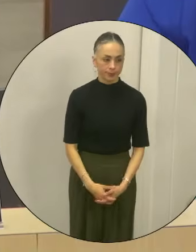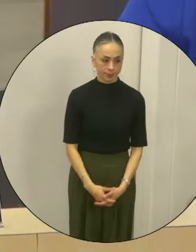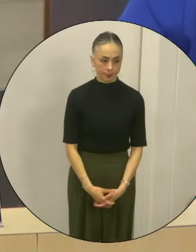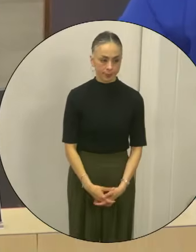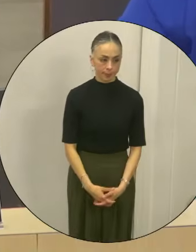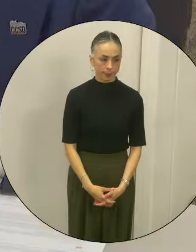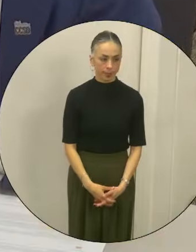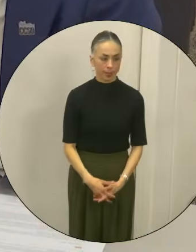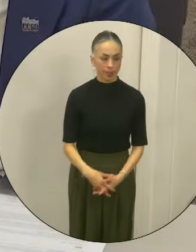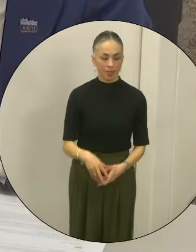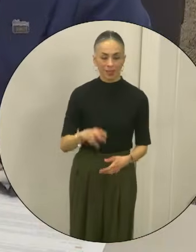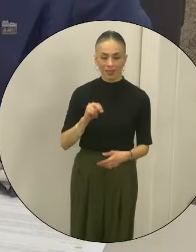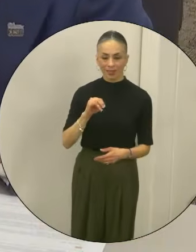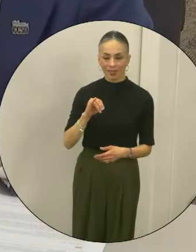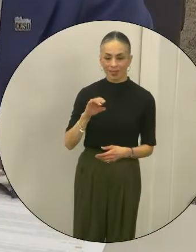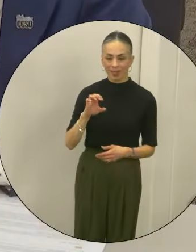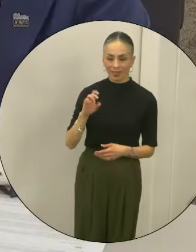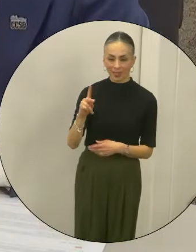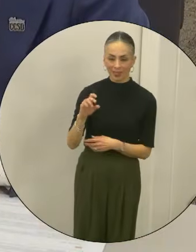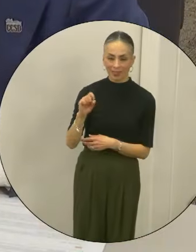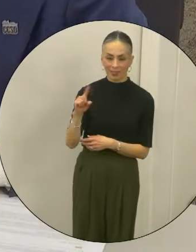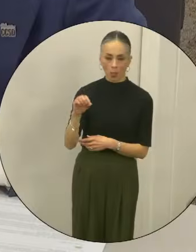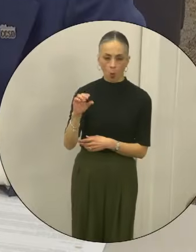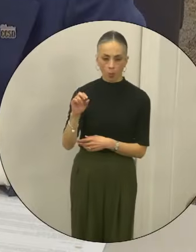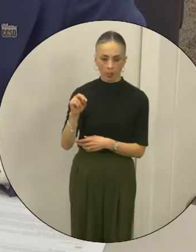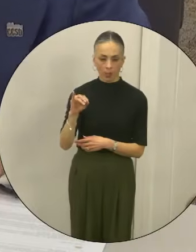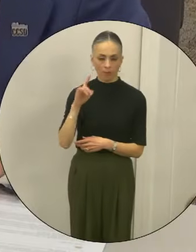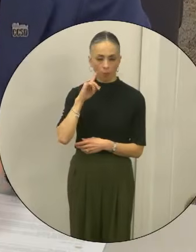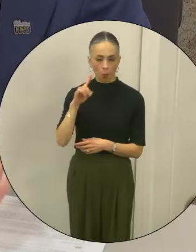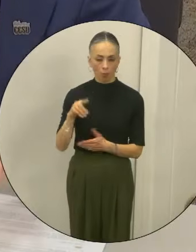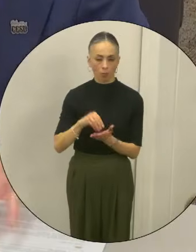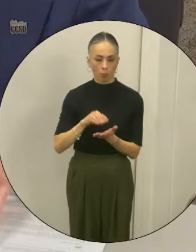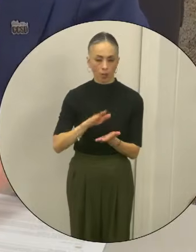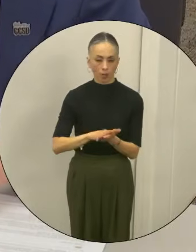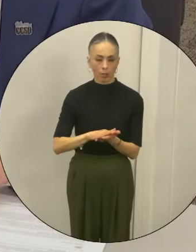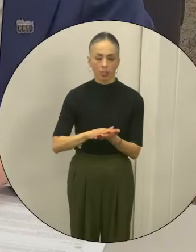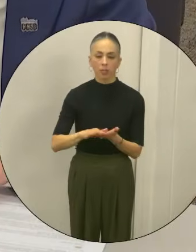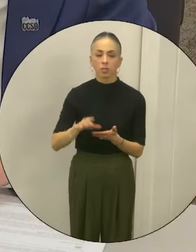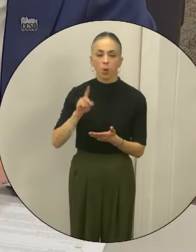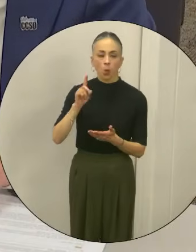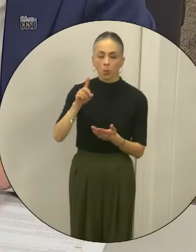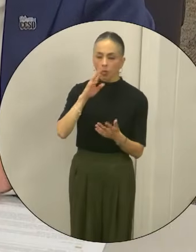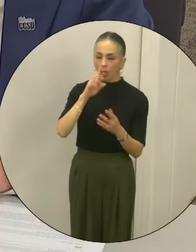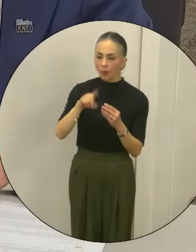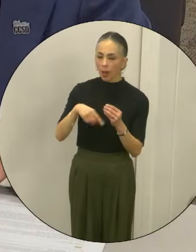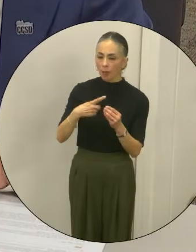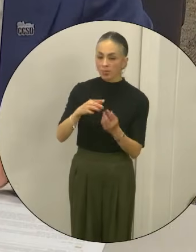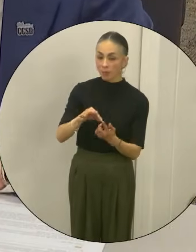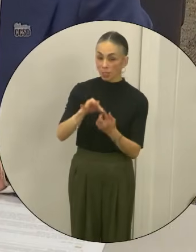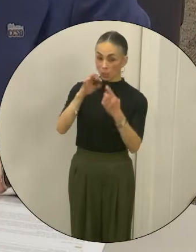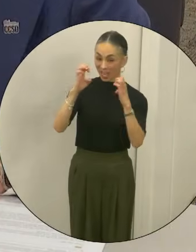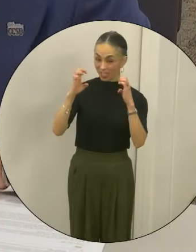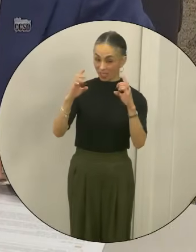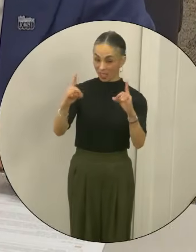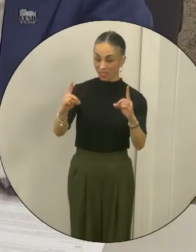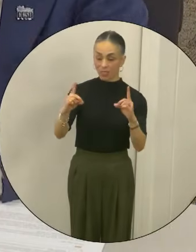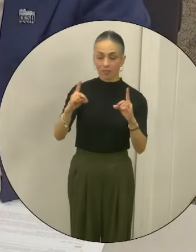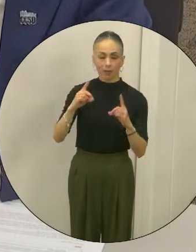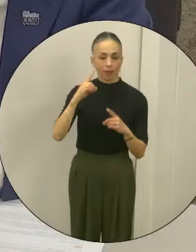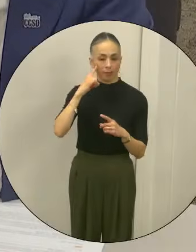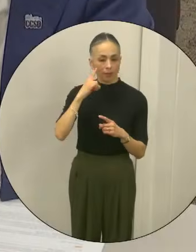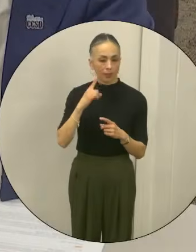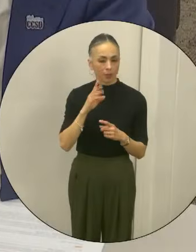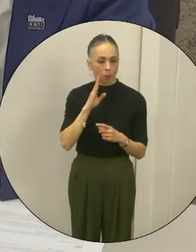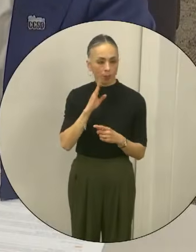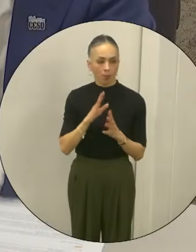Nick Ciccone for the record. I think when we're looking at grants-based programs or program-specific, when we're talking about special education, I think that there will